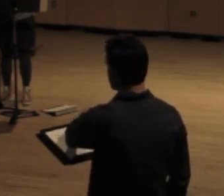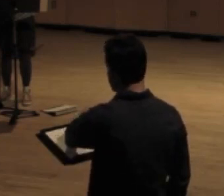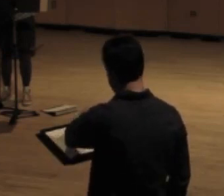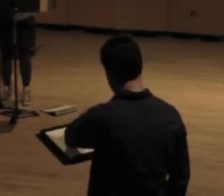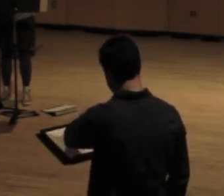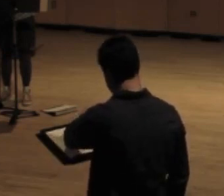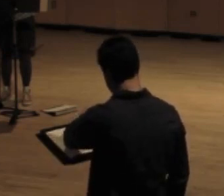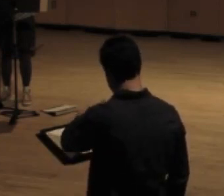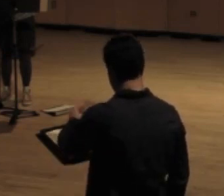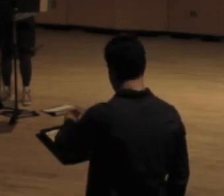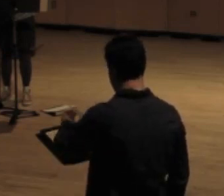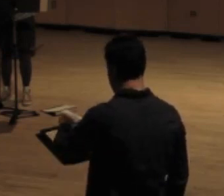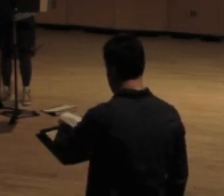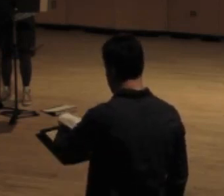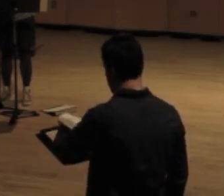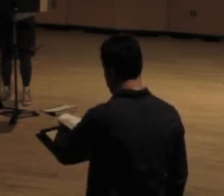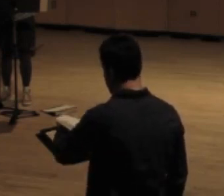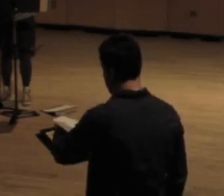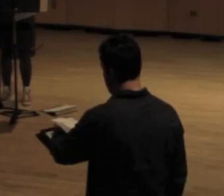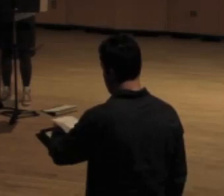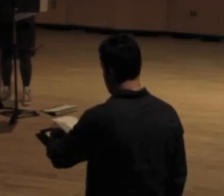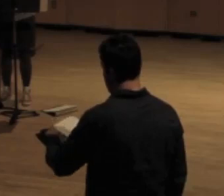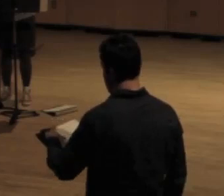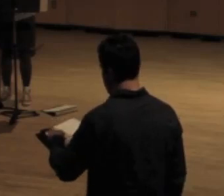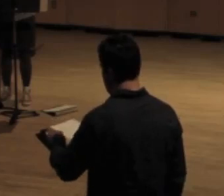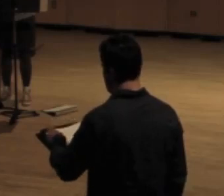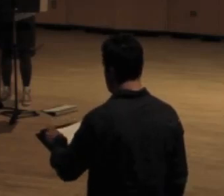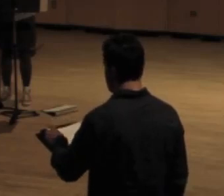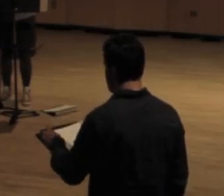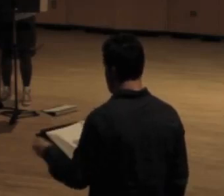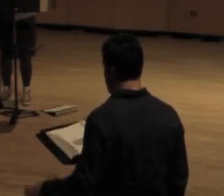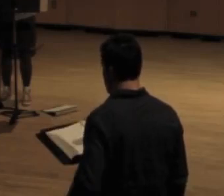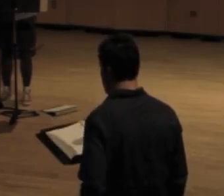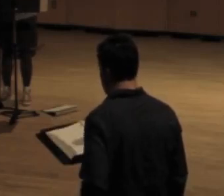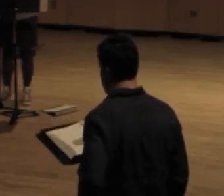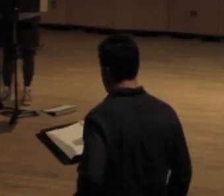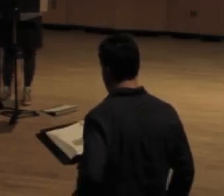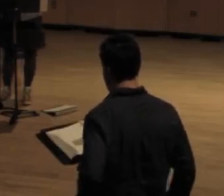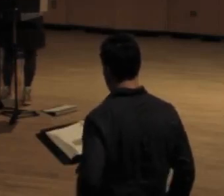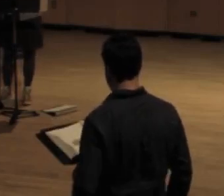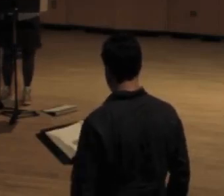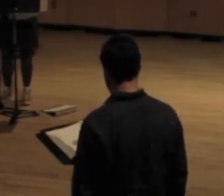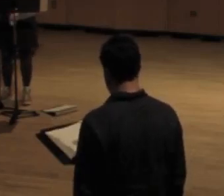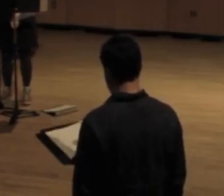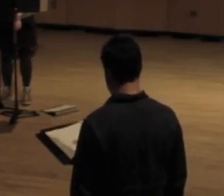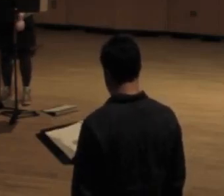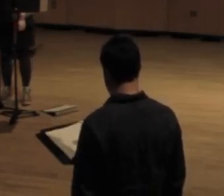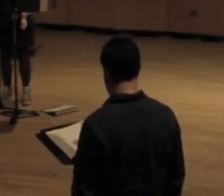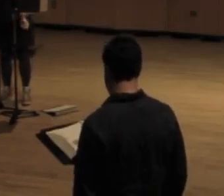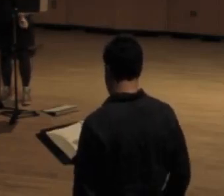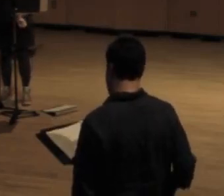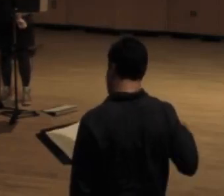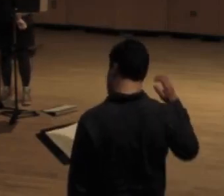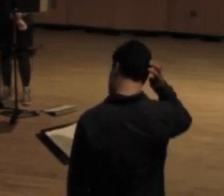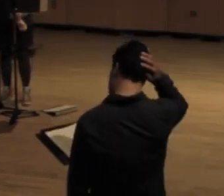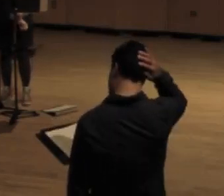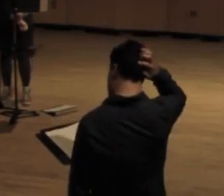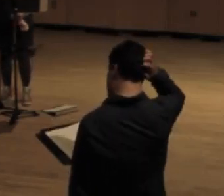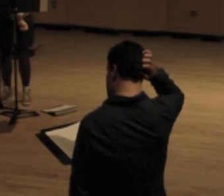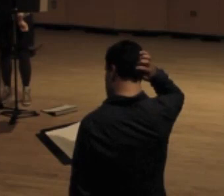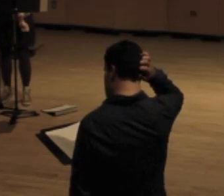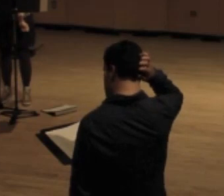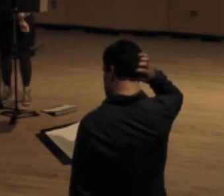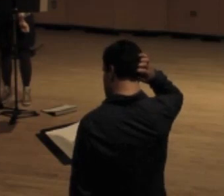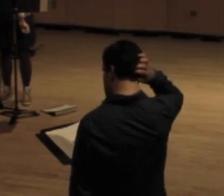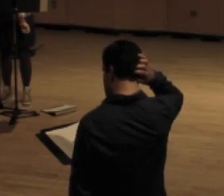lucky and everything's going well with both you and the baby nothing unusual everything's happened the way it's supposed to everything